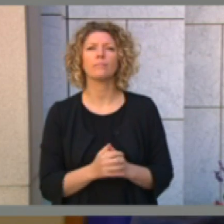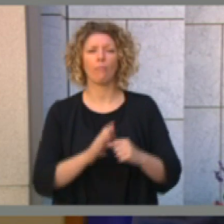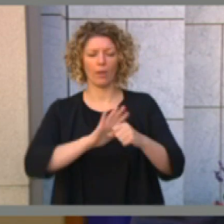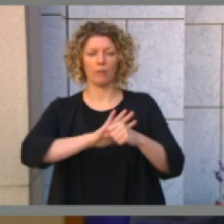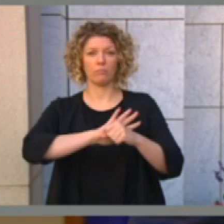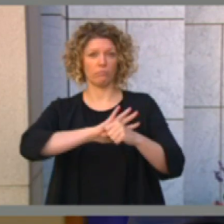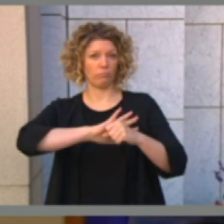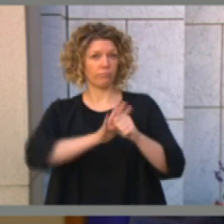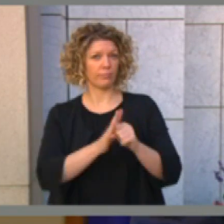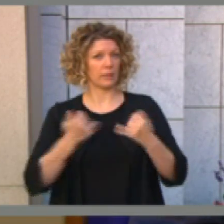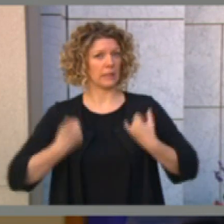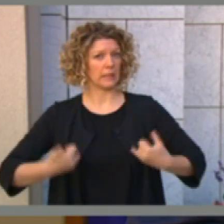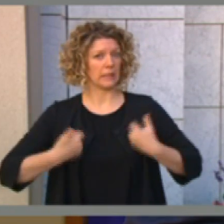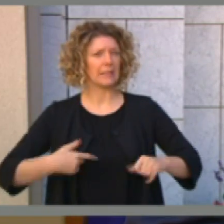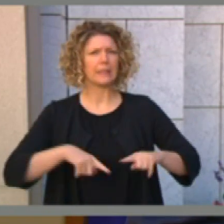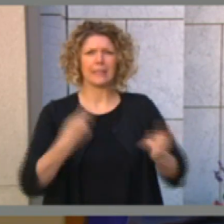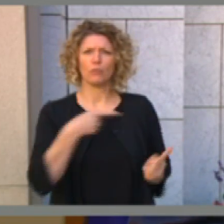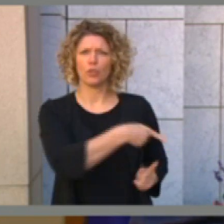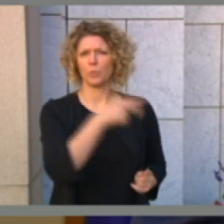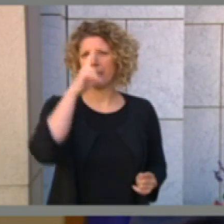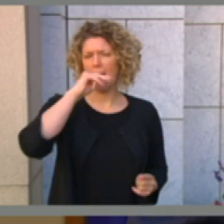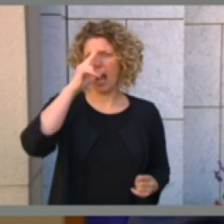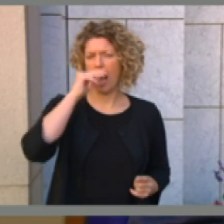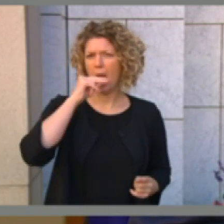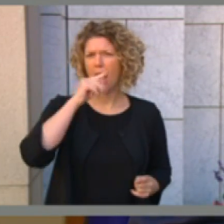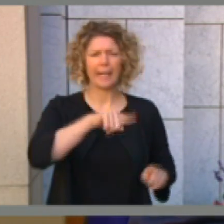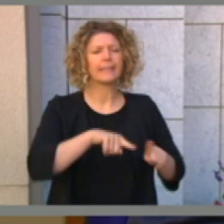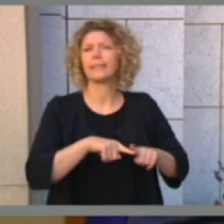very differently amongst younger people. It has a different